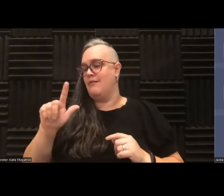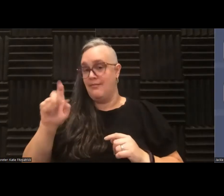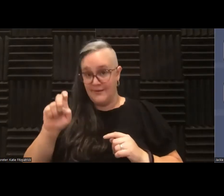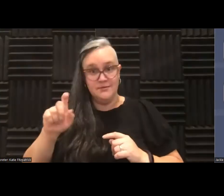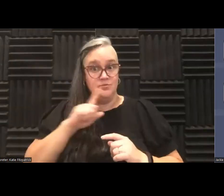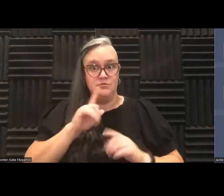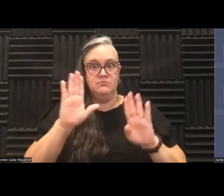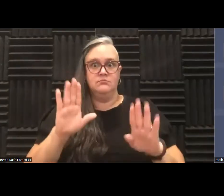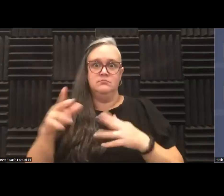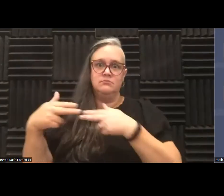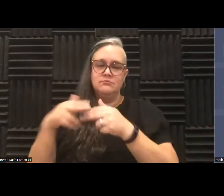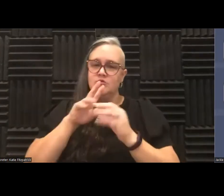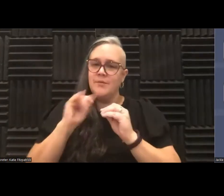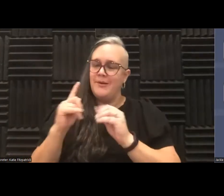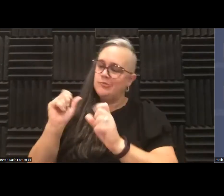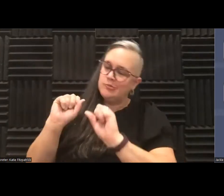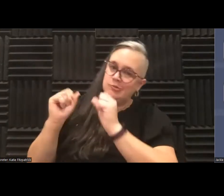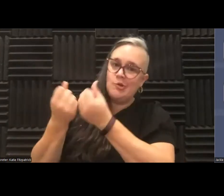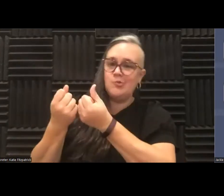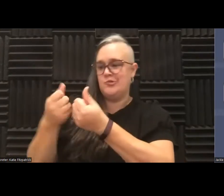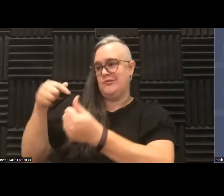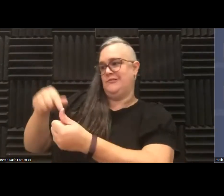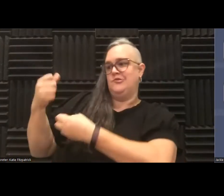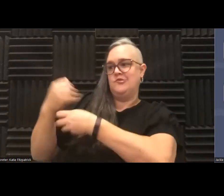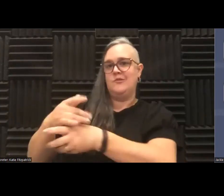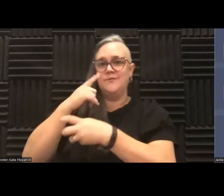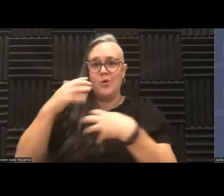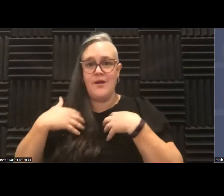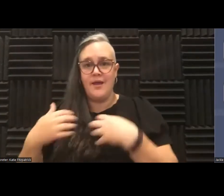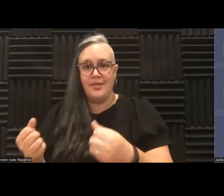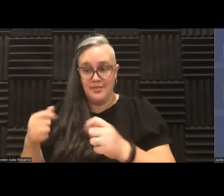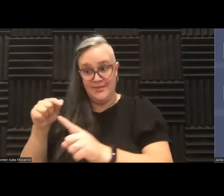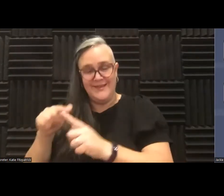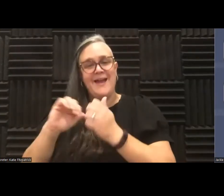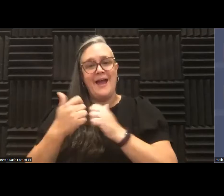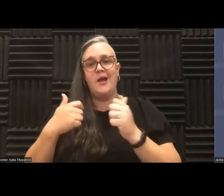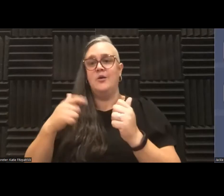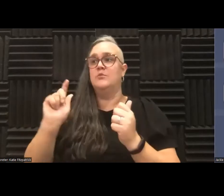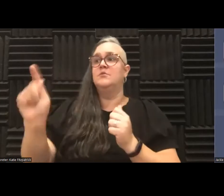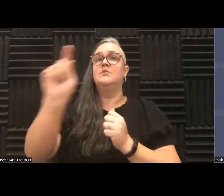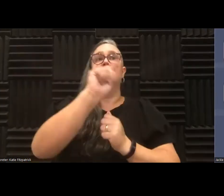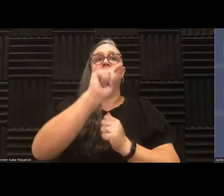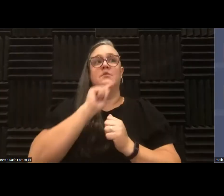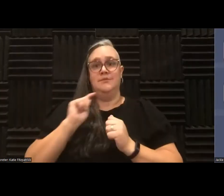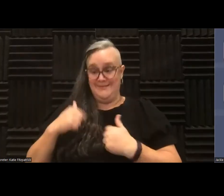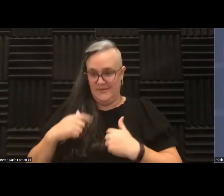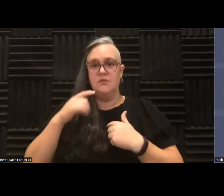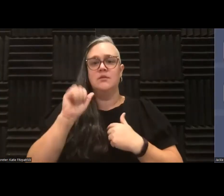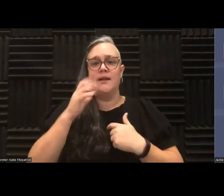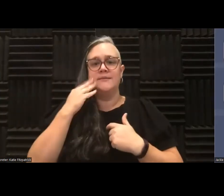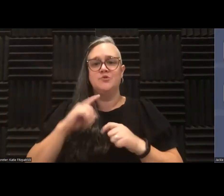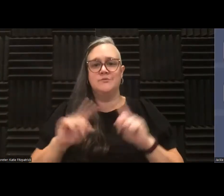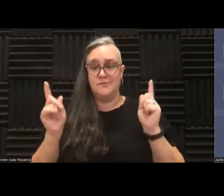social determinants of health and how we might be experiencing things differently. And all that to say that the things that I described